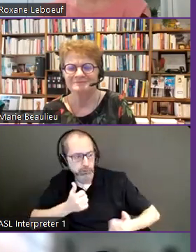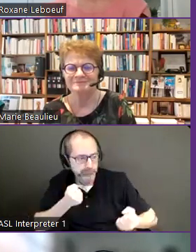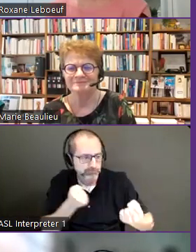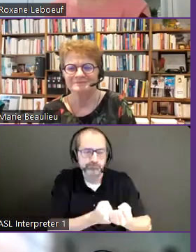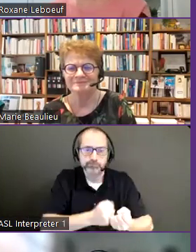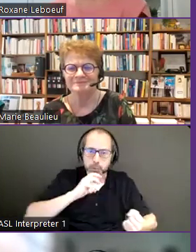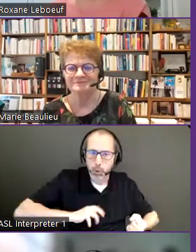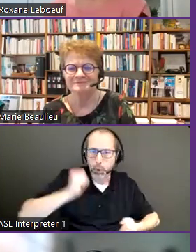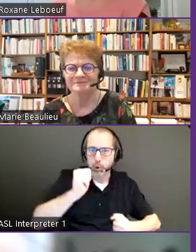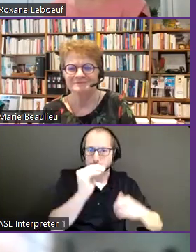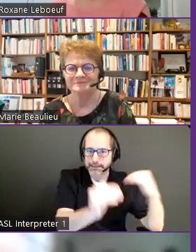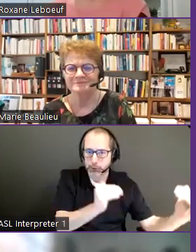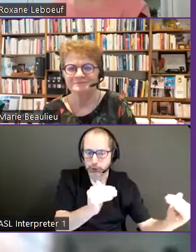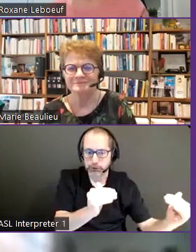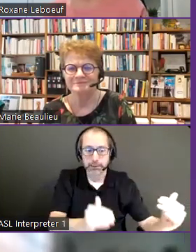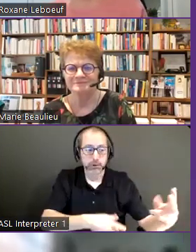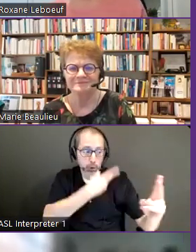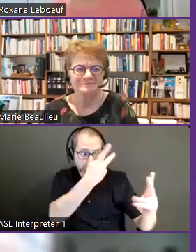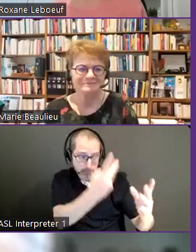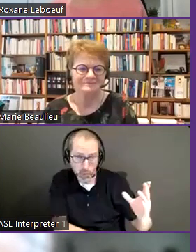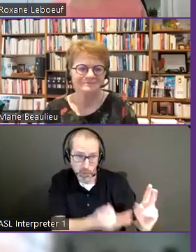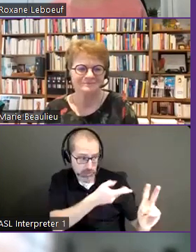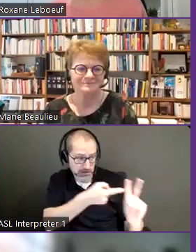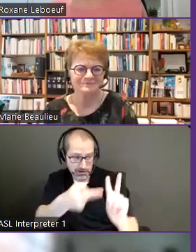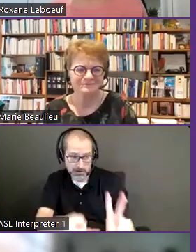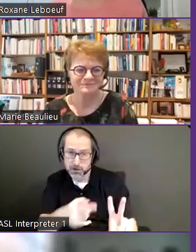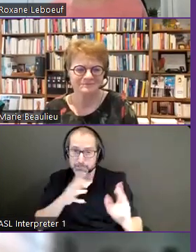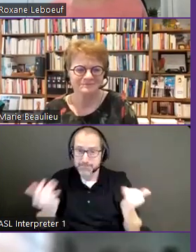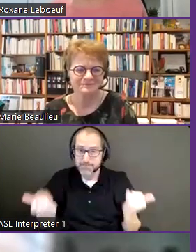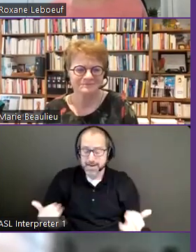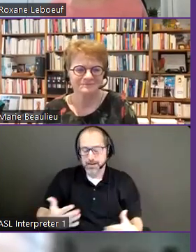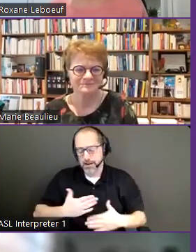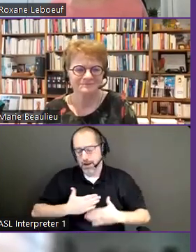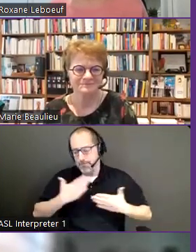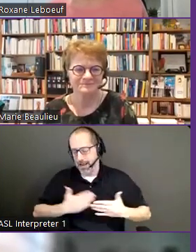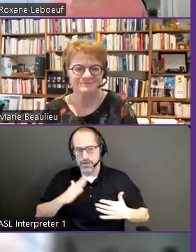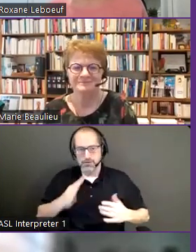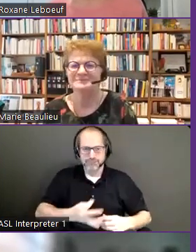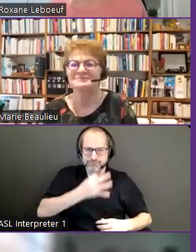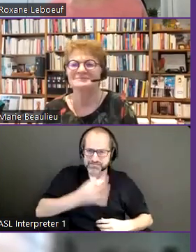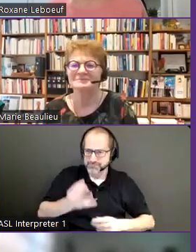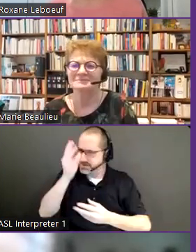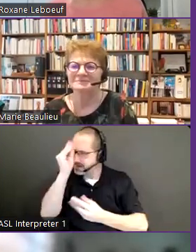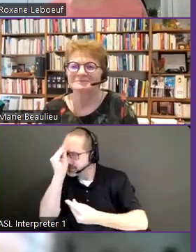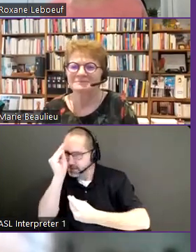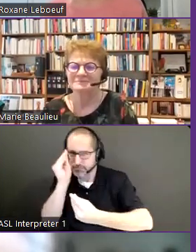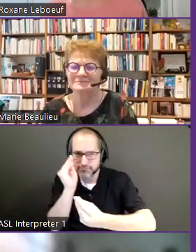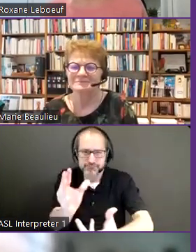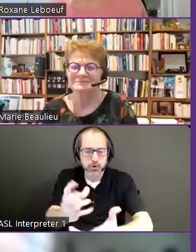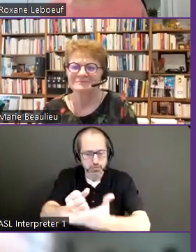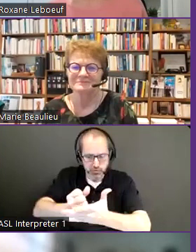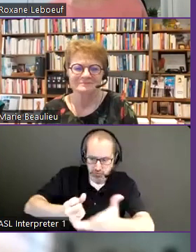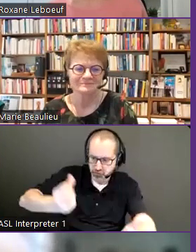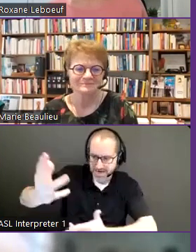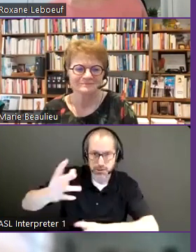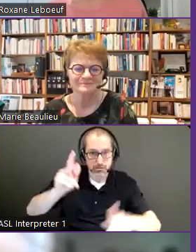you today. Your expertise is going to bring such a wealth of information to our attendees